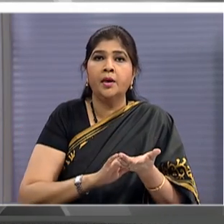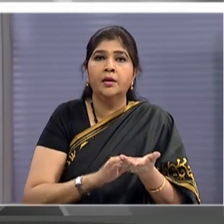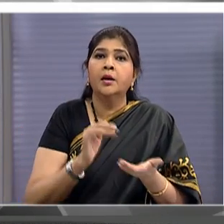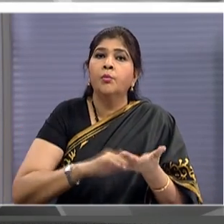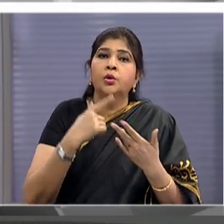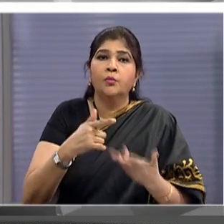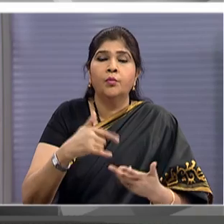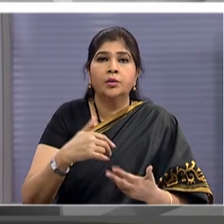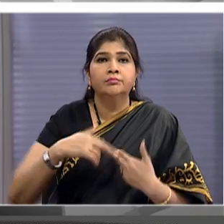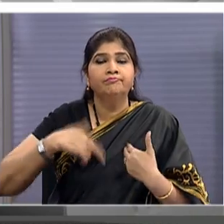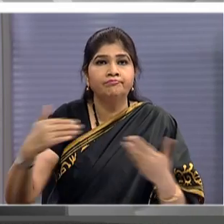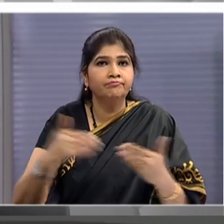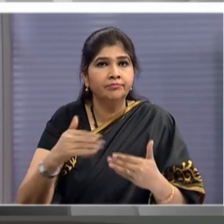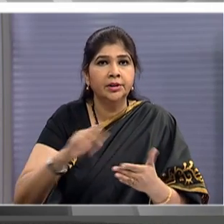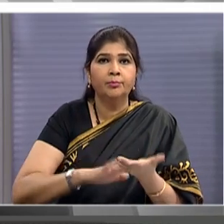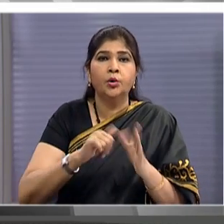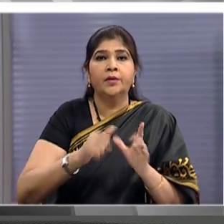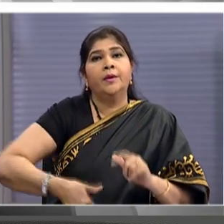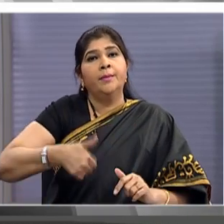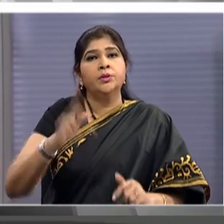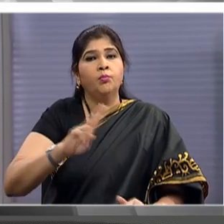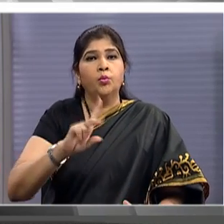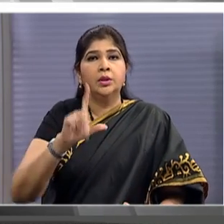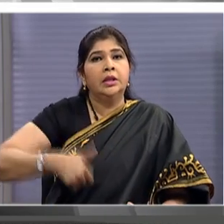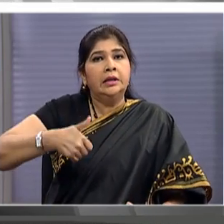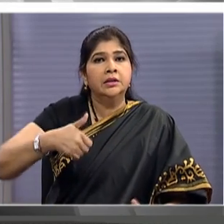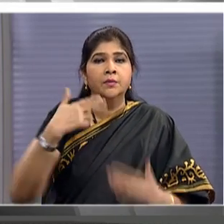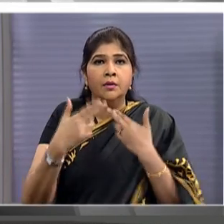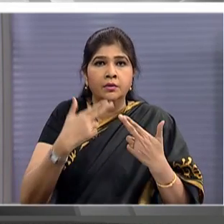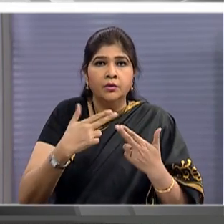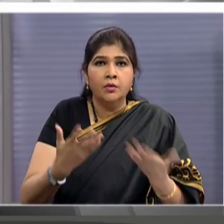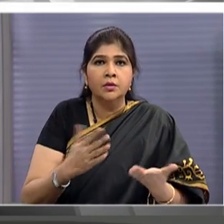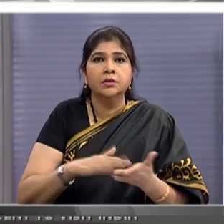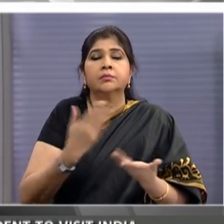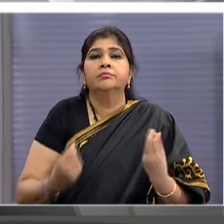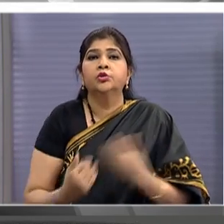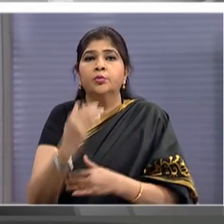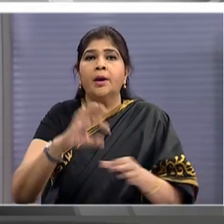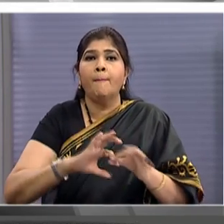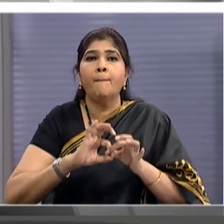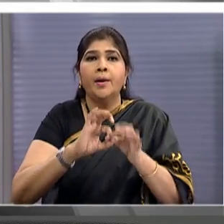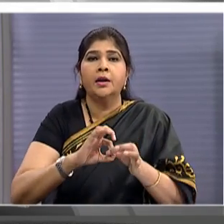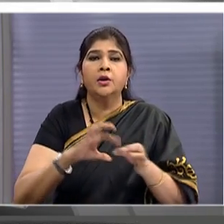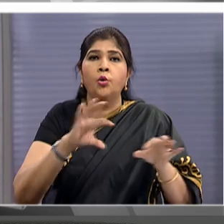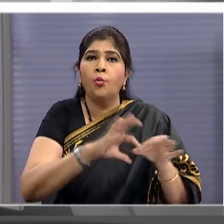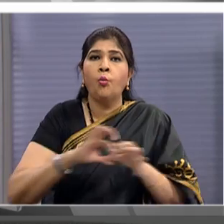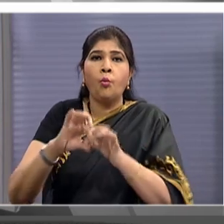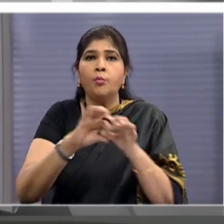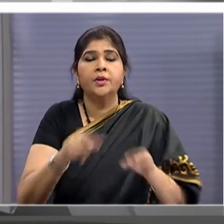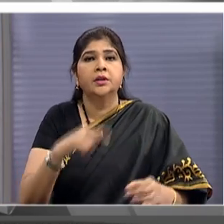Modi will call on the Maldivian president. Both the leaders will hold talks to ramp up bilateral